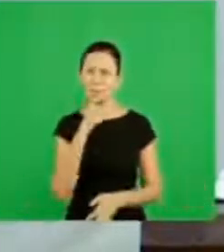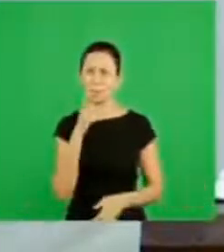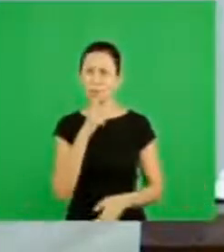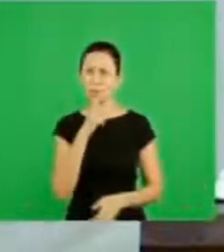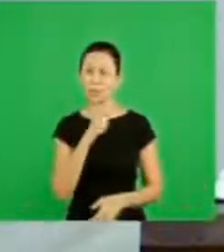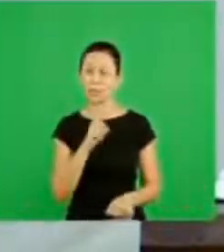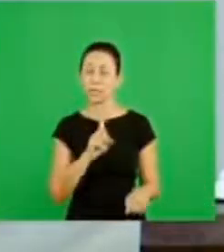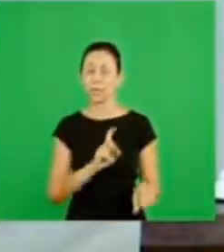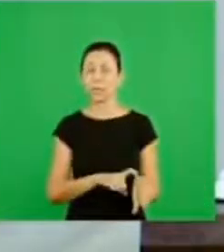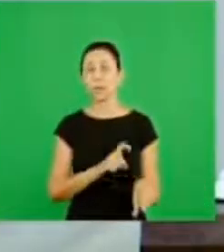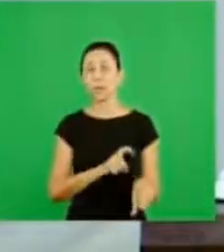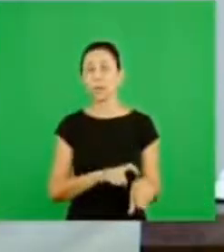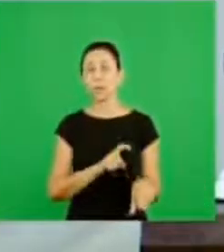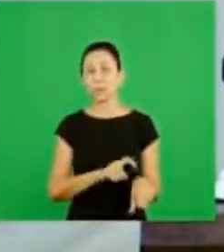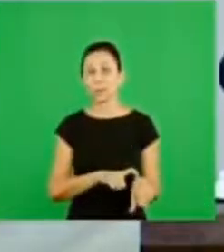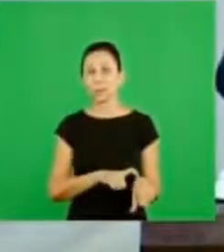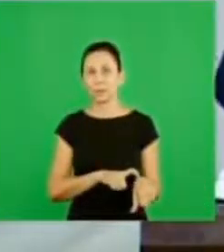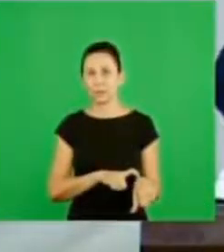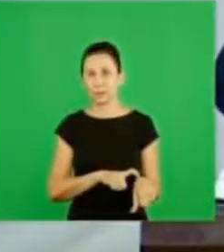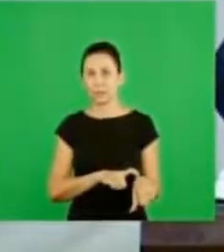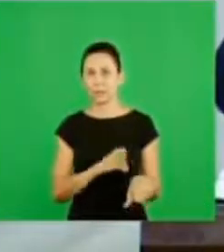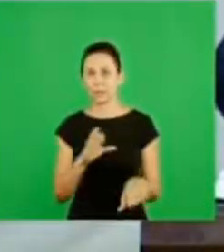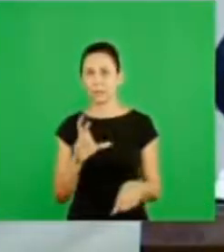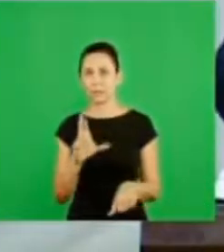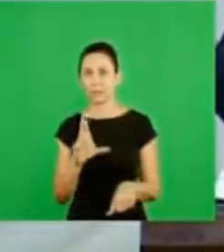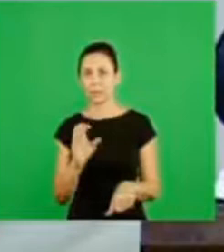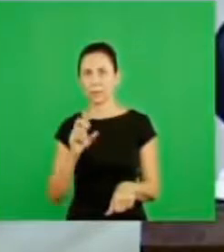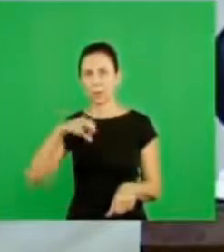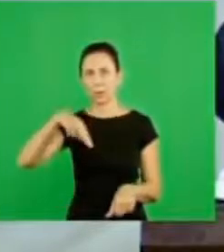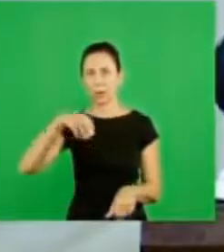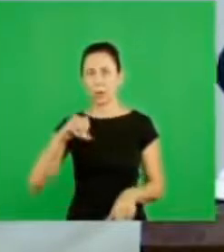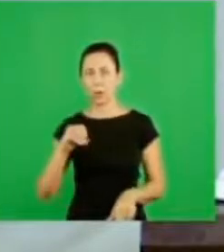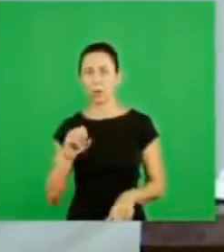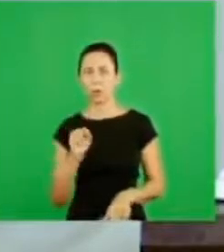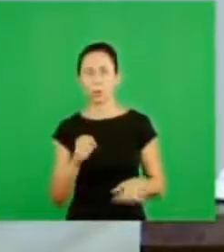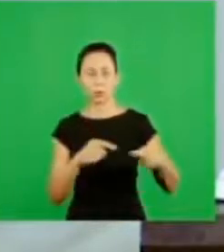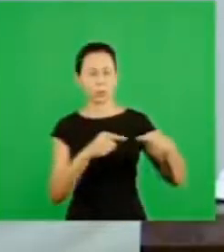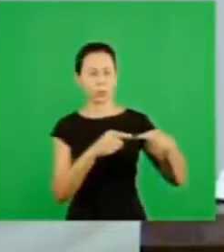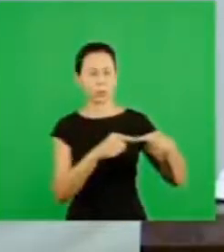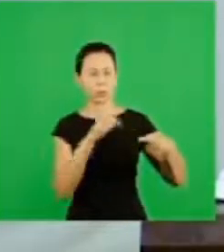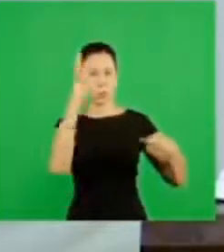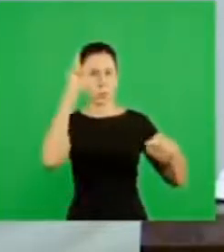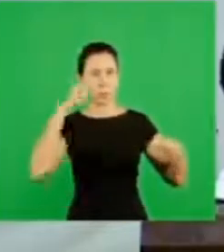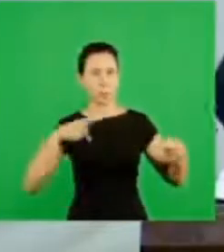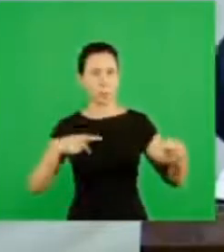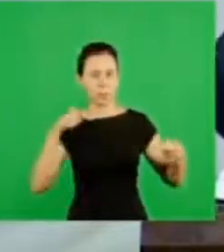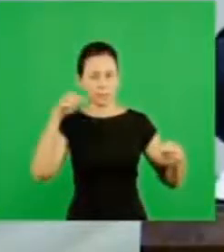years going on now. No, this isn't, doesn't exist. This is Kronos.